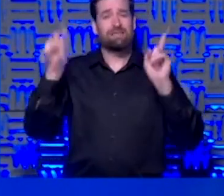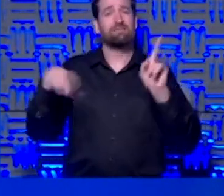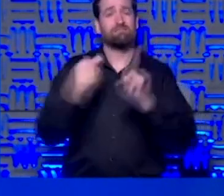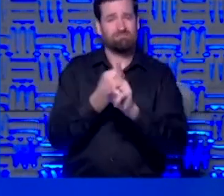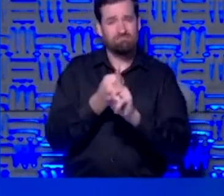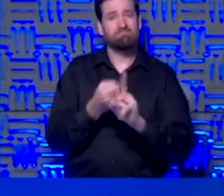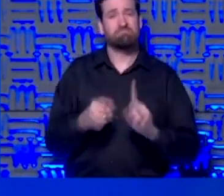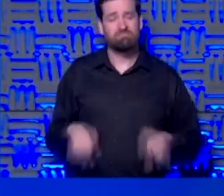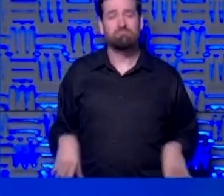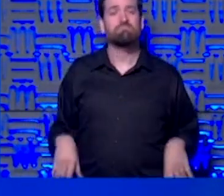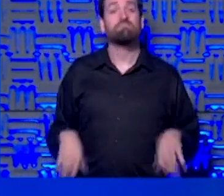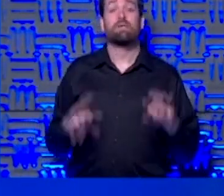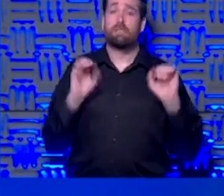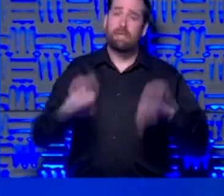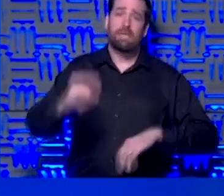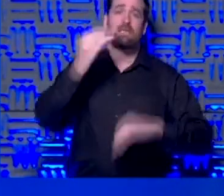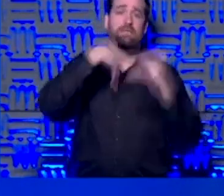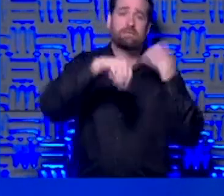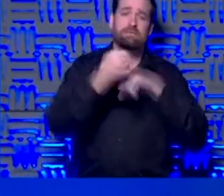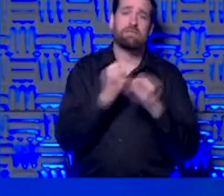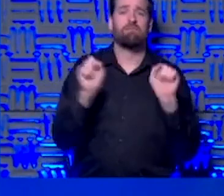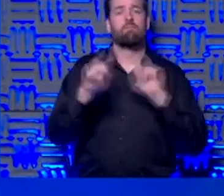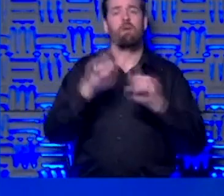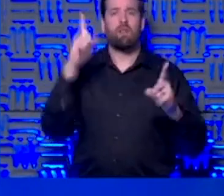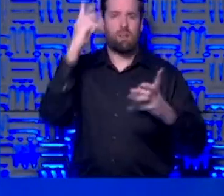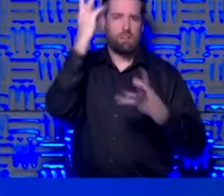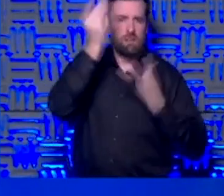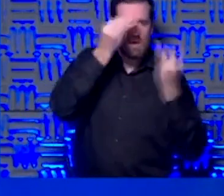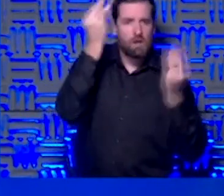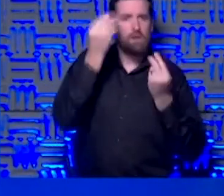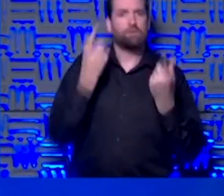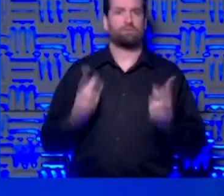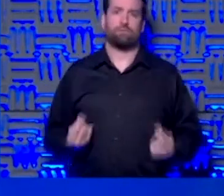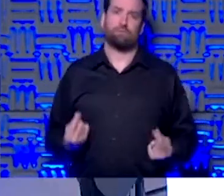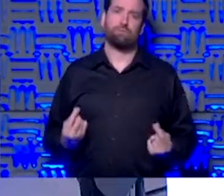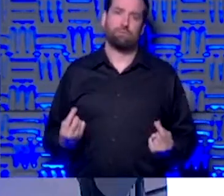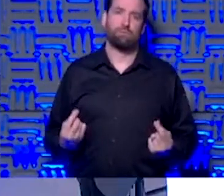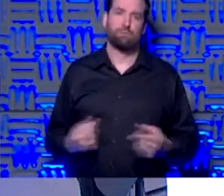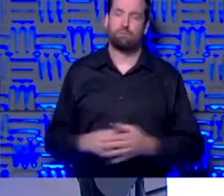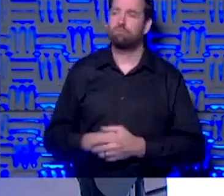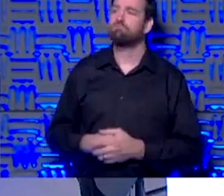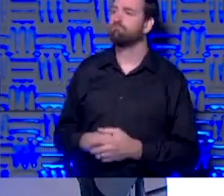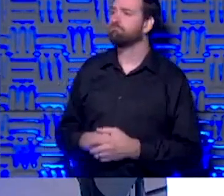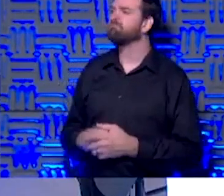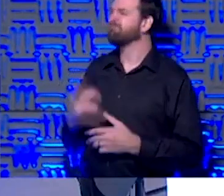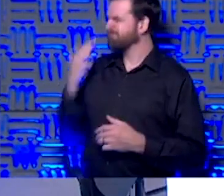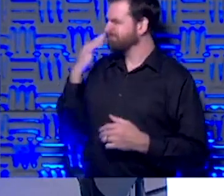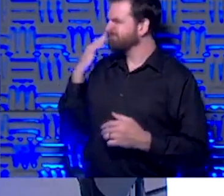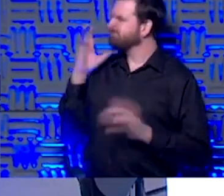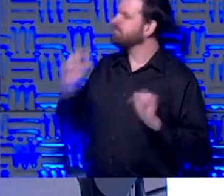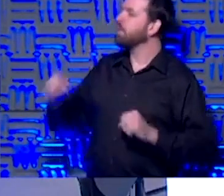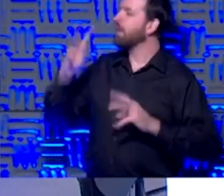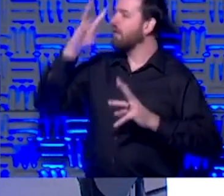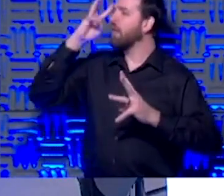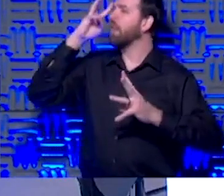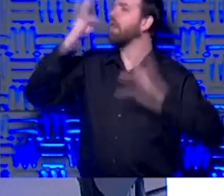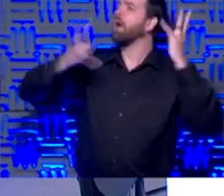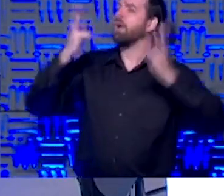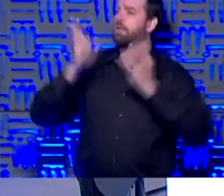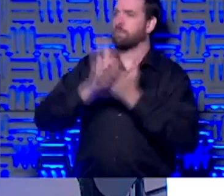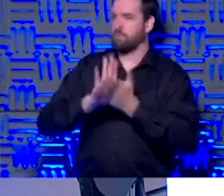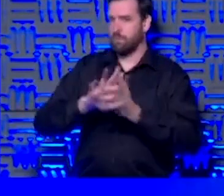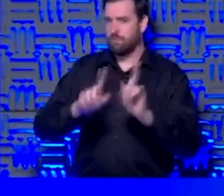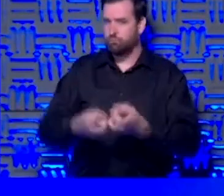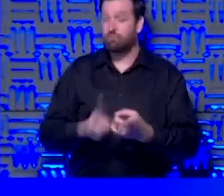safely, but you have to be thoughtful about how you do it. Yeah, and I know you can be creative in the school districts,